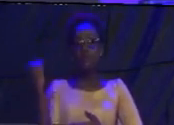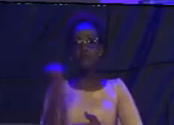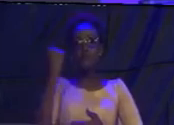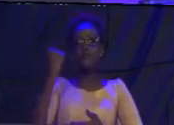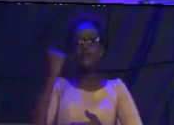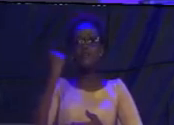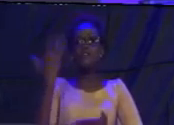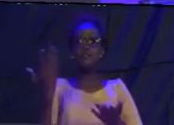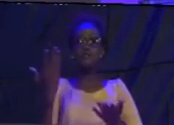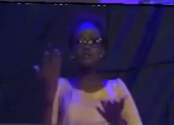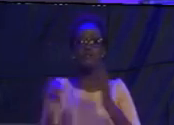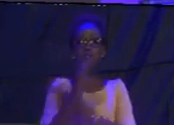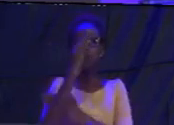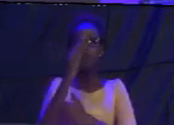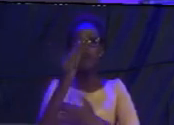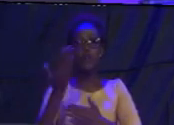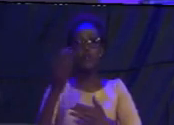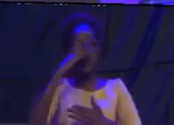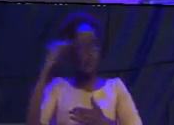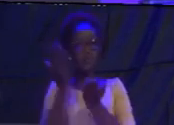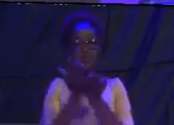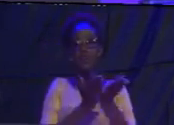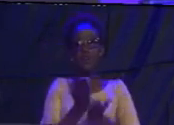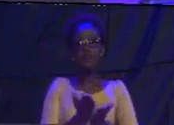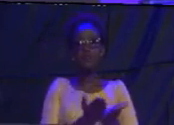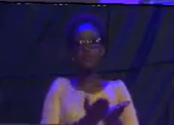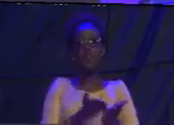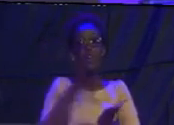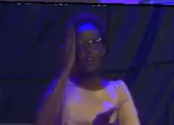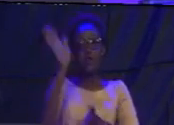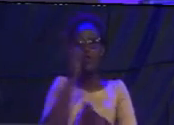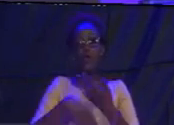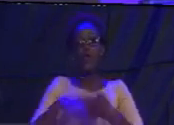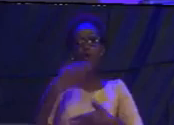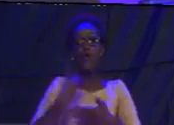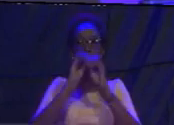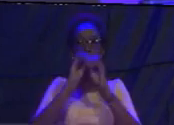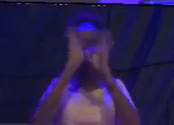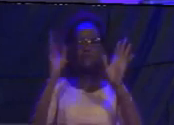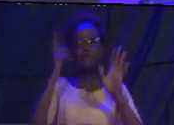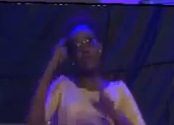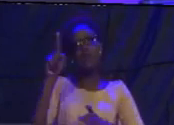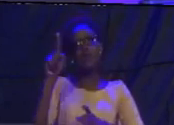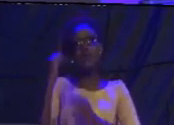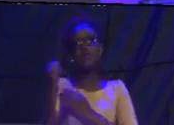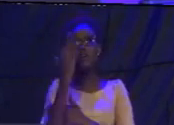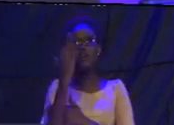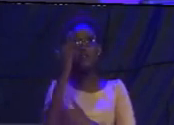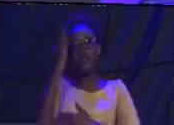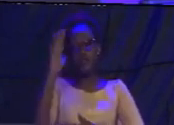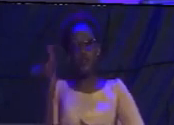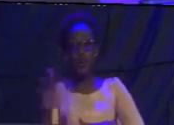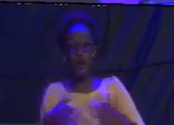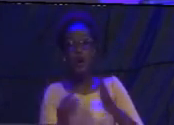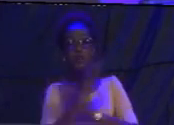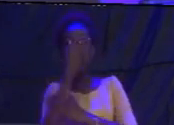God of Moses worked. He knew the miracles of God. He knew the hand of